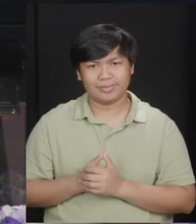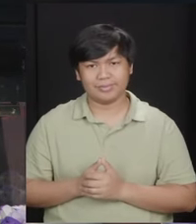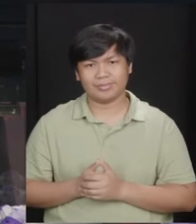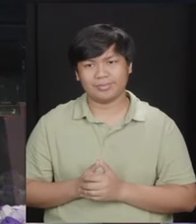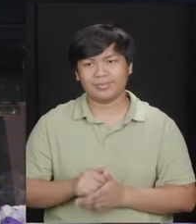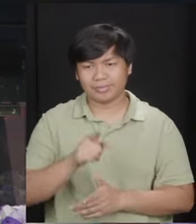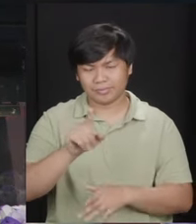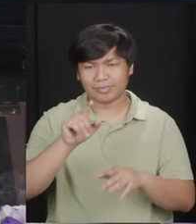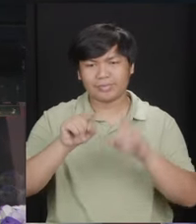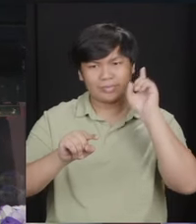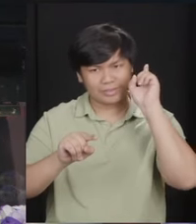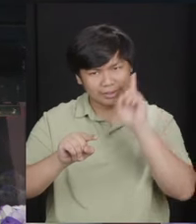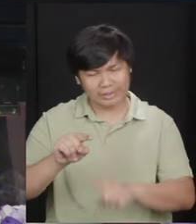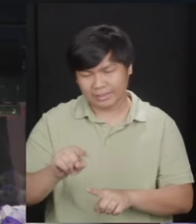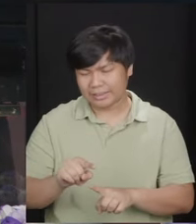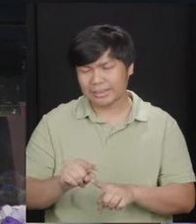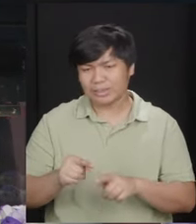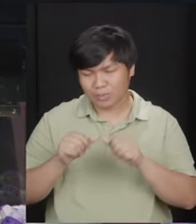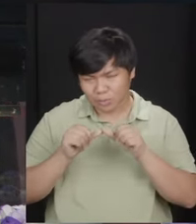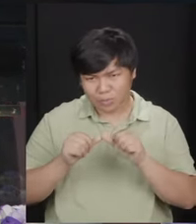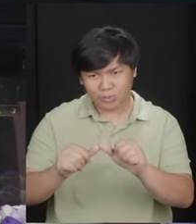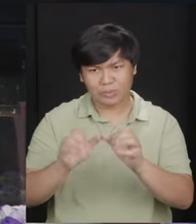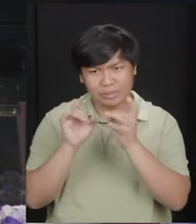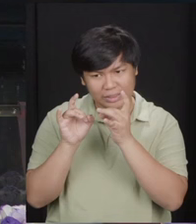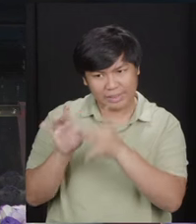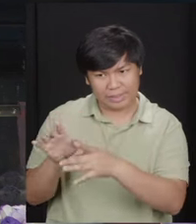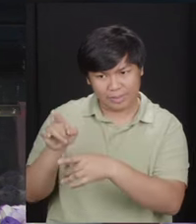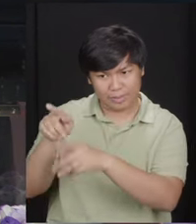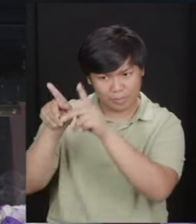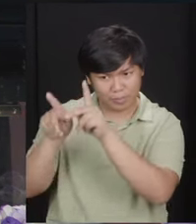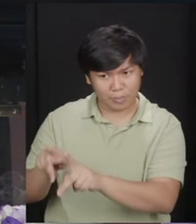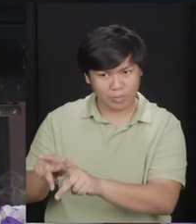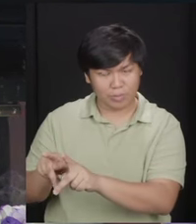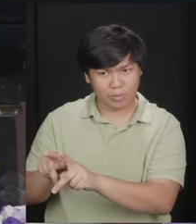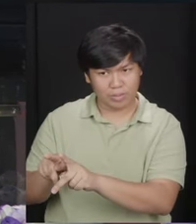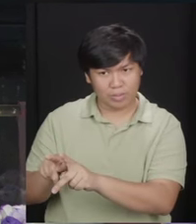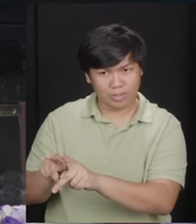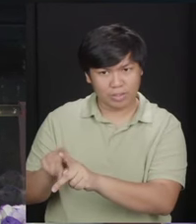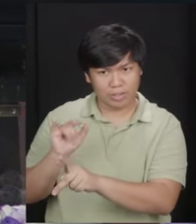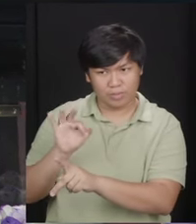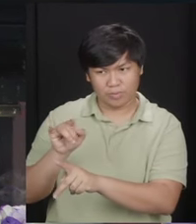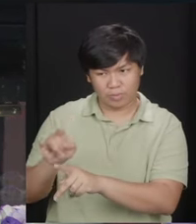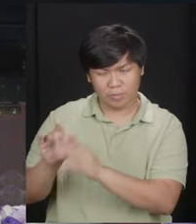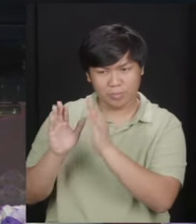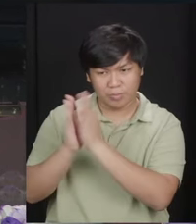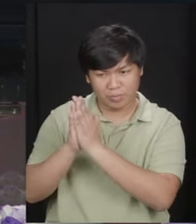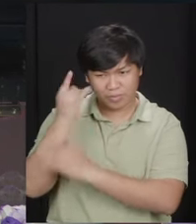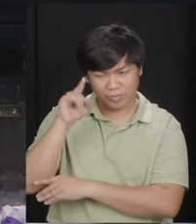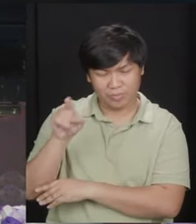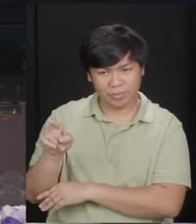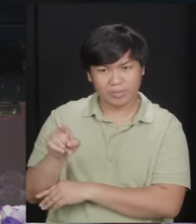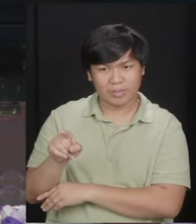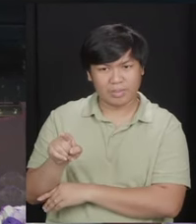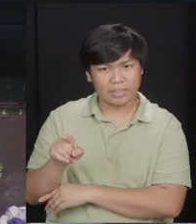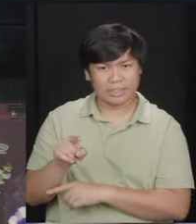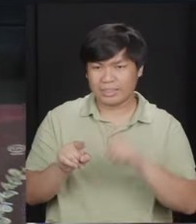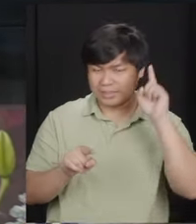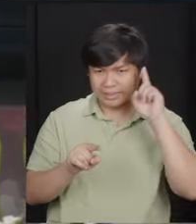You can't keep hating someone for whom you keep praying. You can't keep